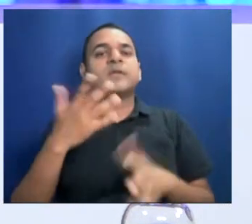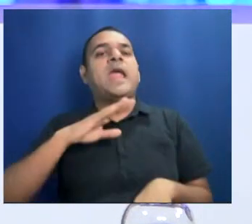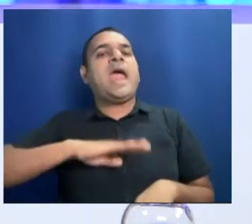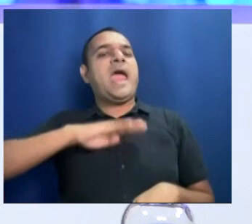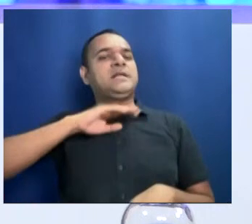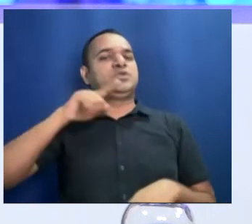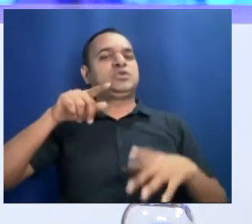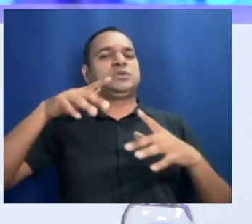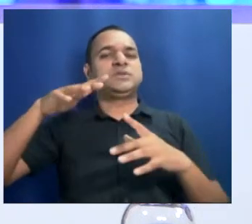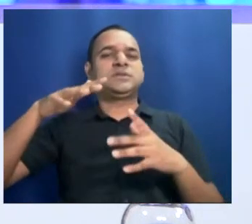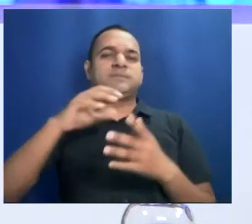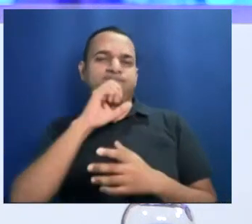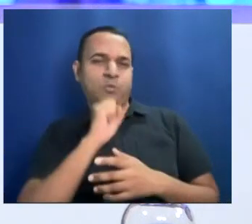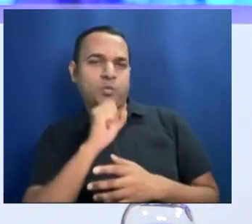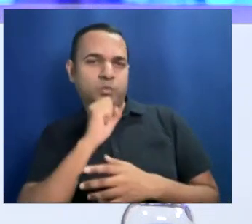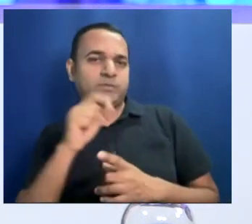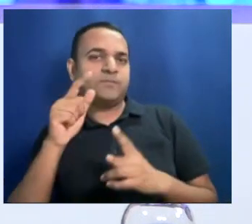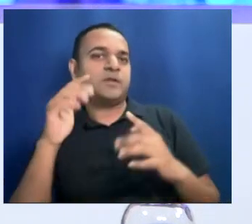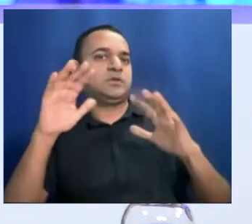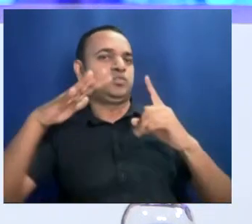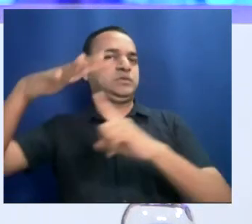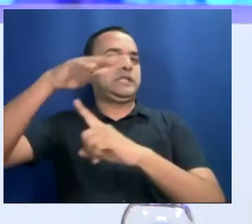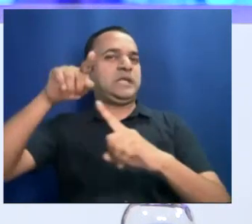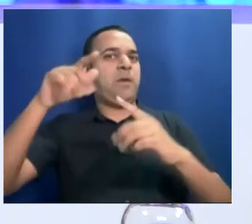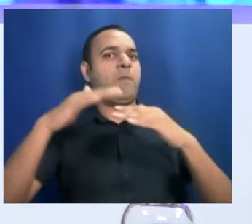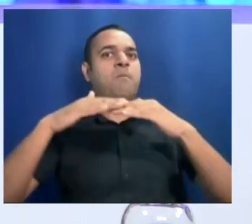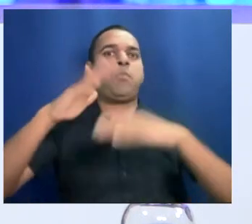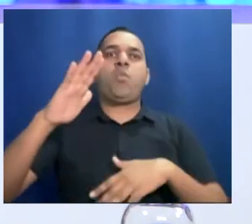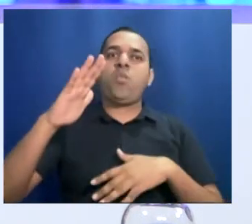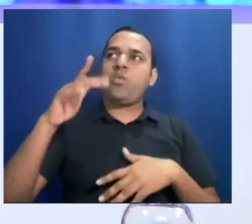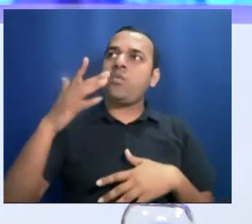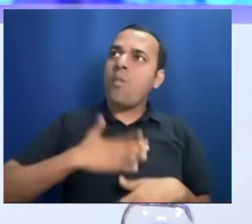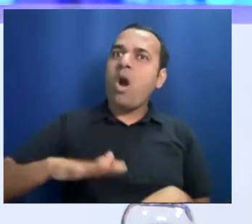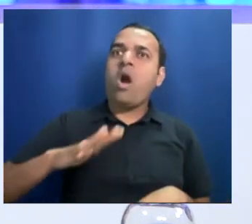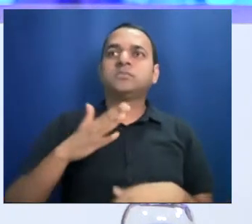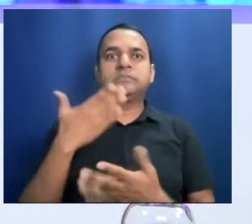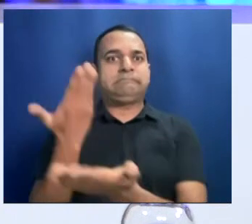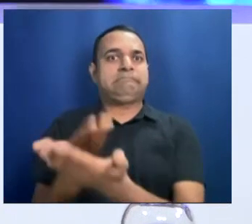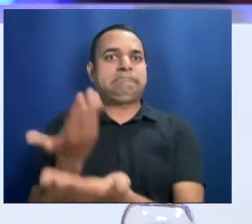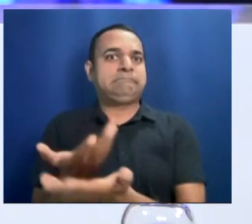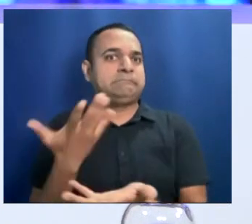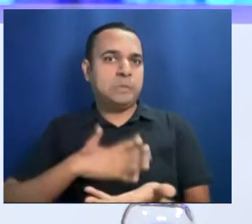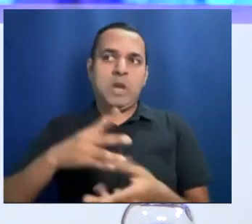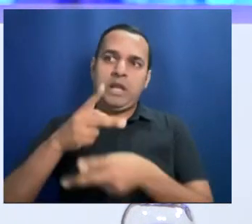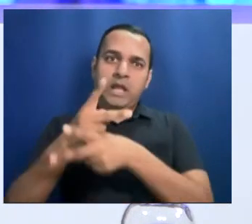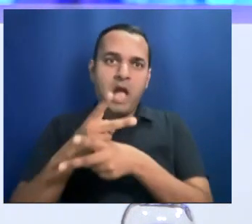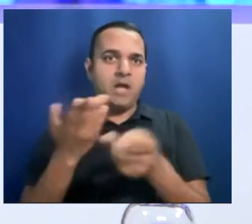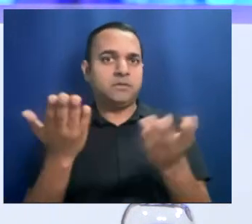comes to child care, care for elderly people, people with disabilities,